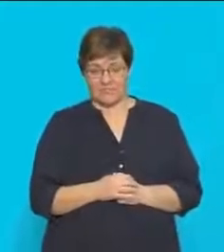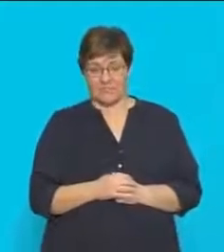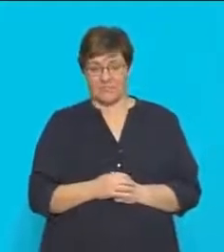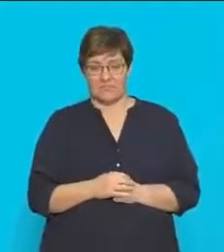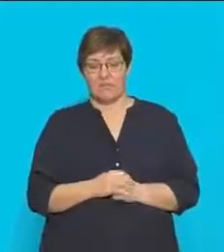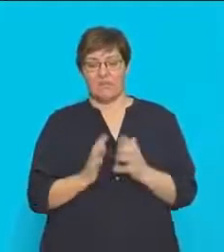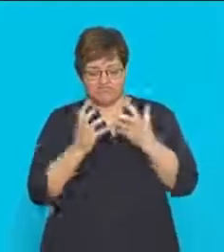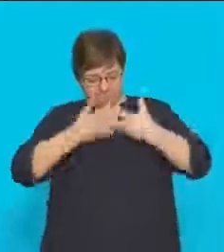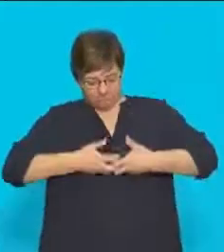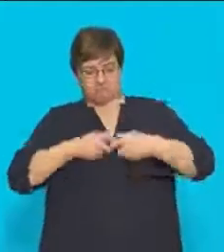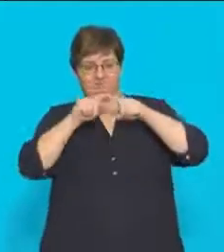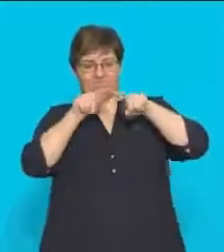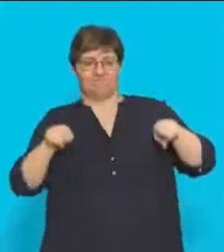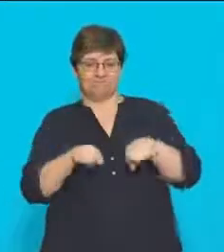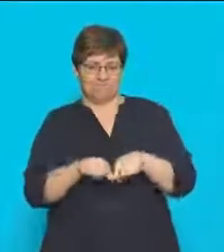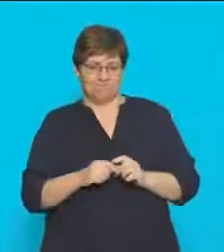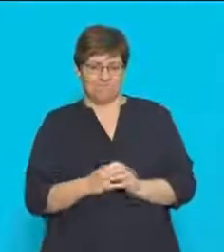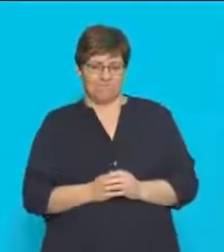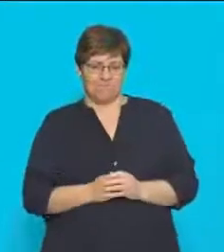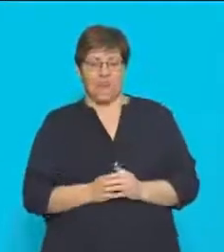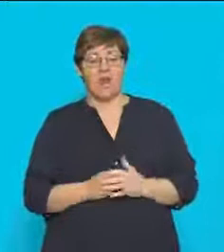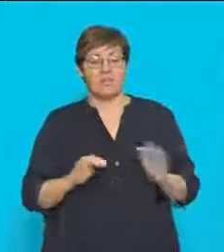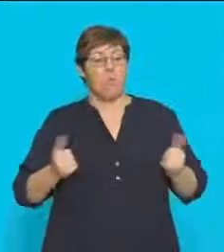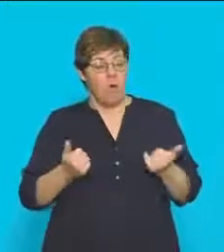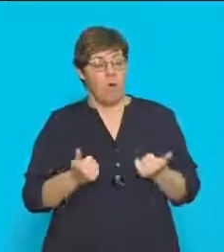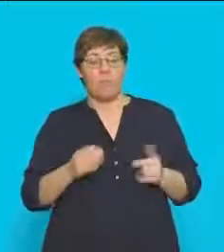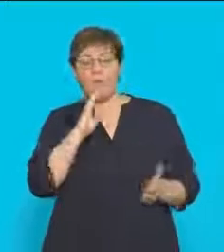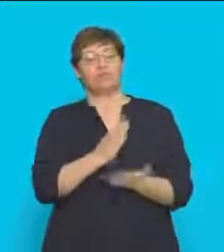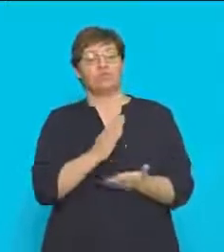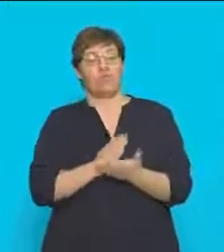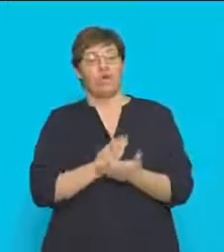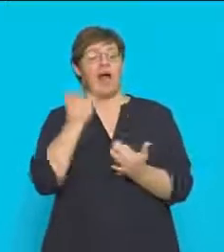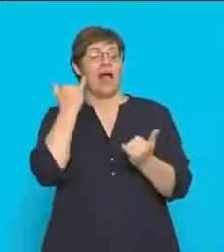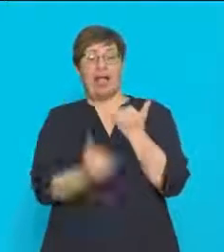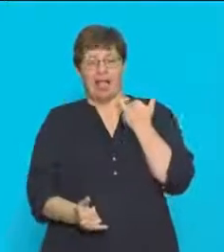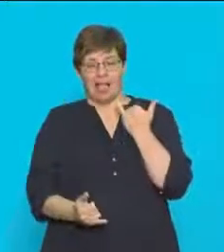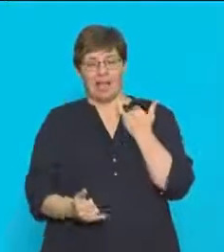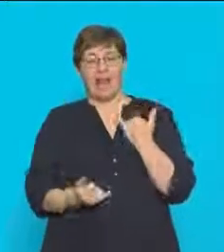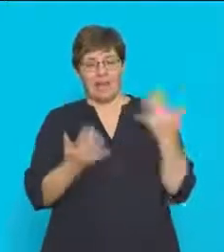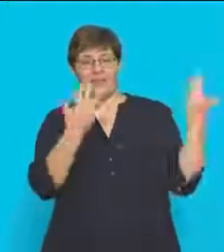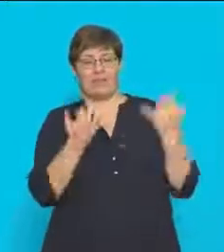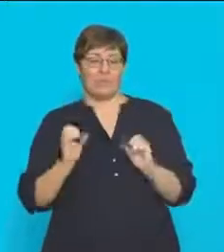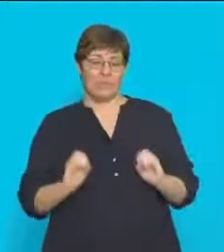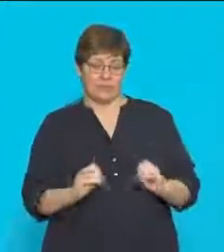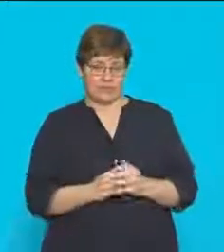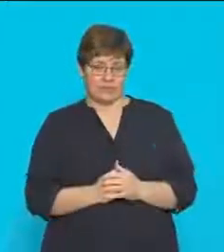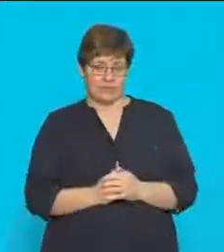they fit within the context of the problem. It's a good way to make sure that we haven't made an error in any of our